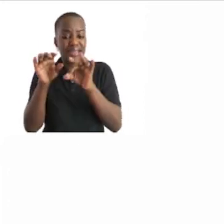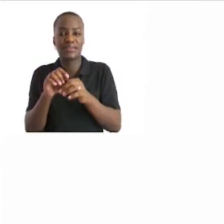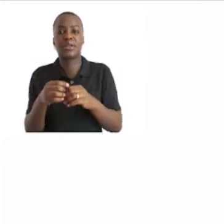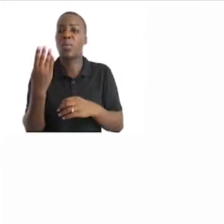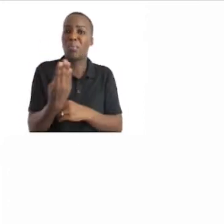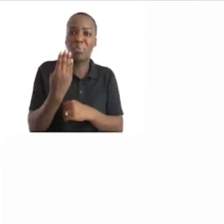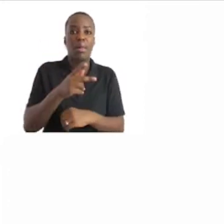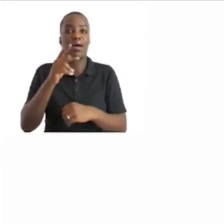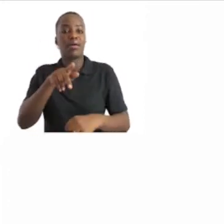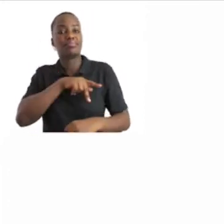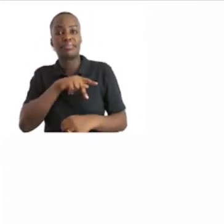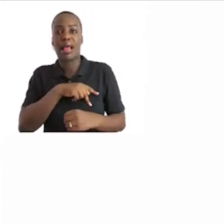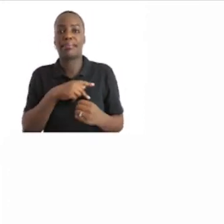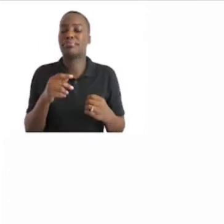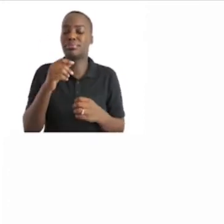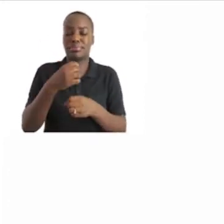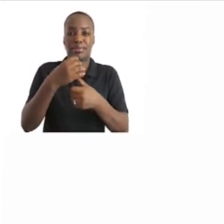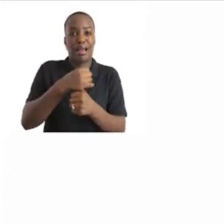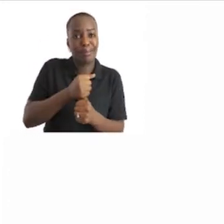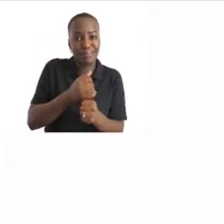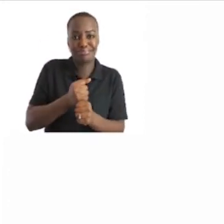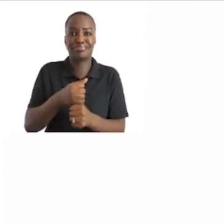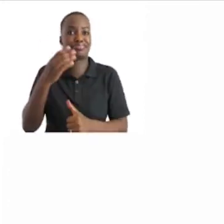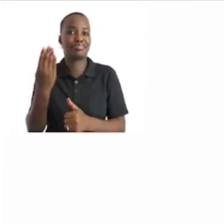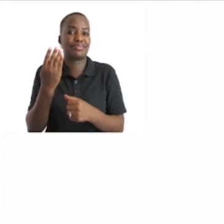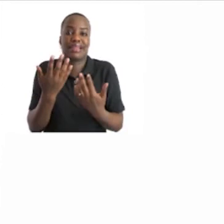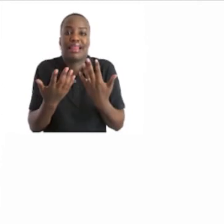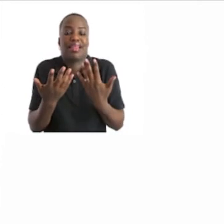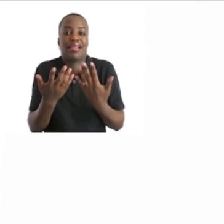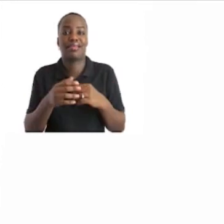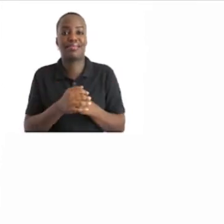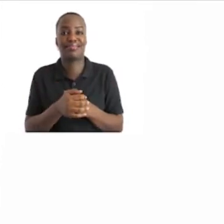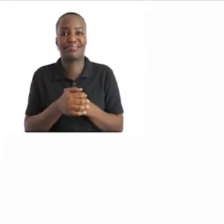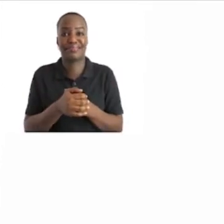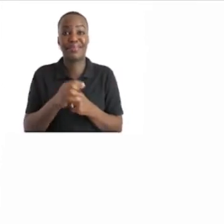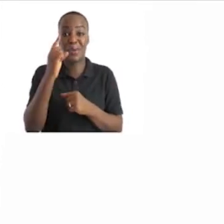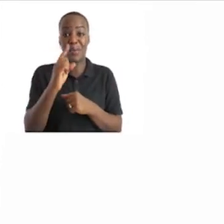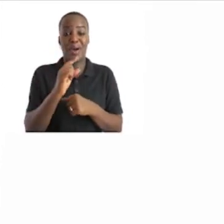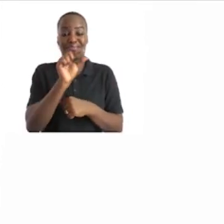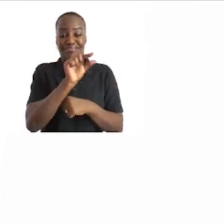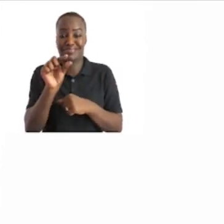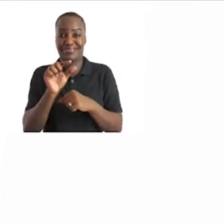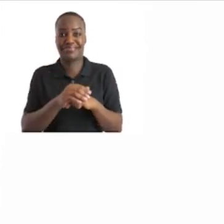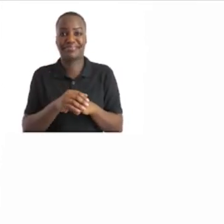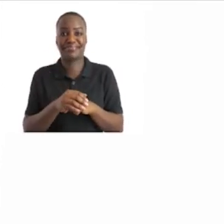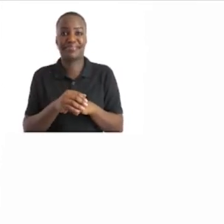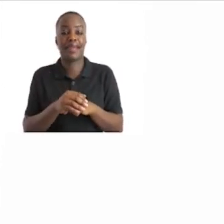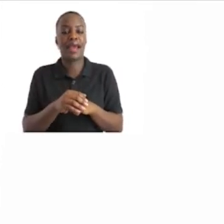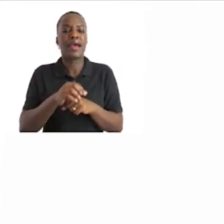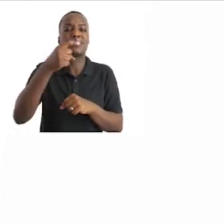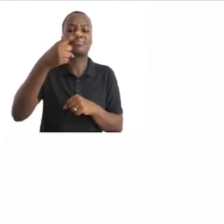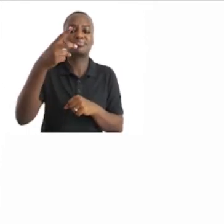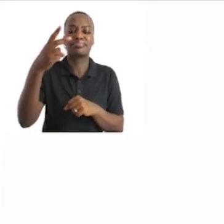orange, any color. And once you have used that one color for the word is, I want you to count